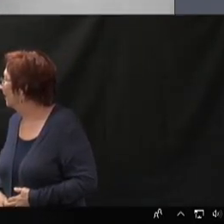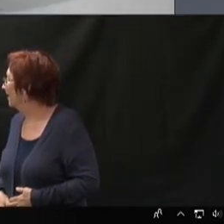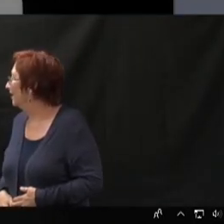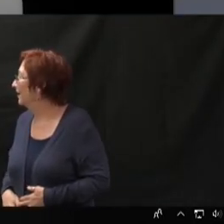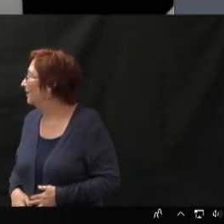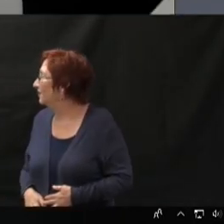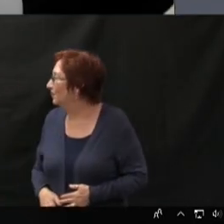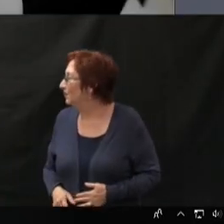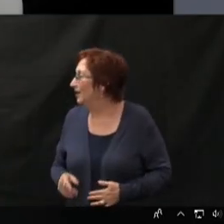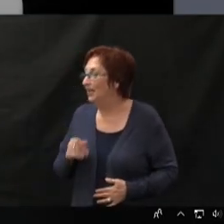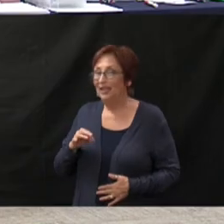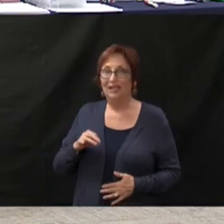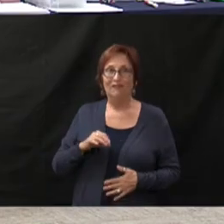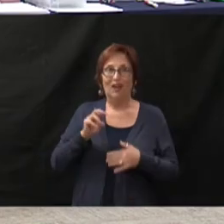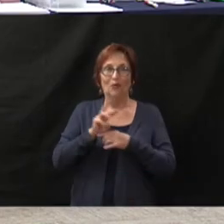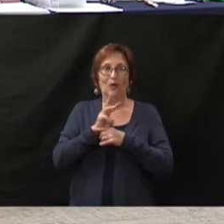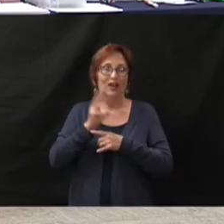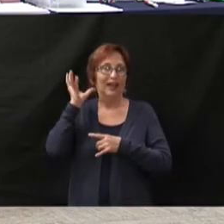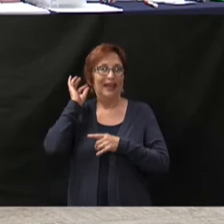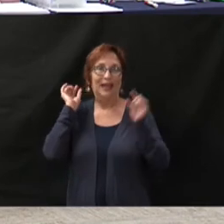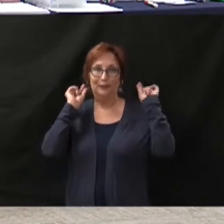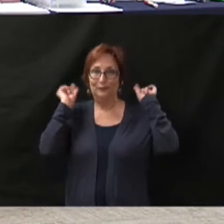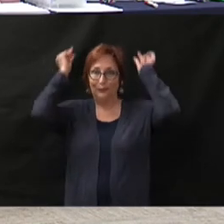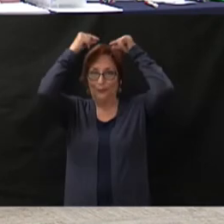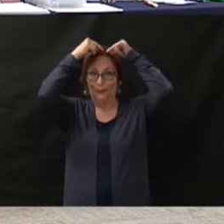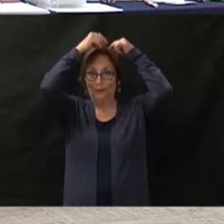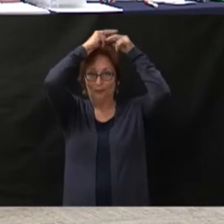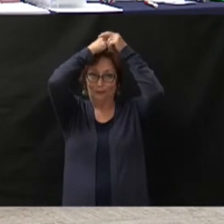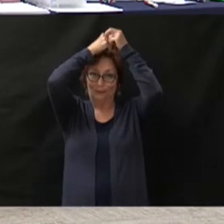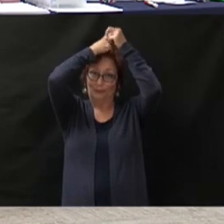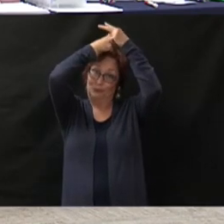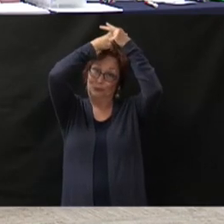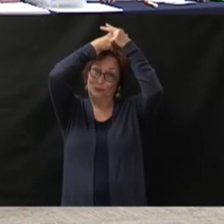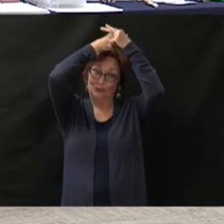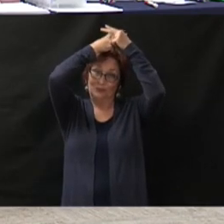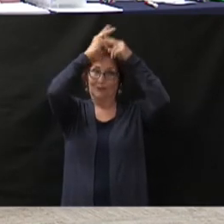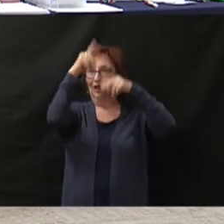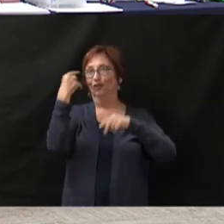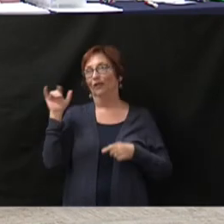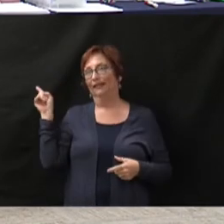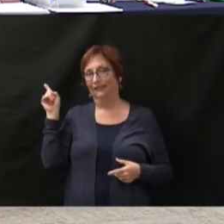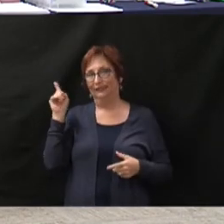kidding. I don't have bangs. Okay. I'm getting slap happy now. So.